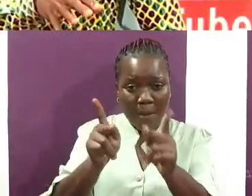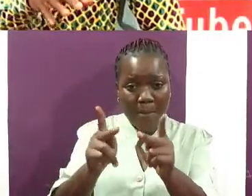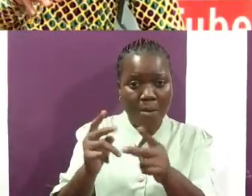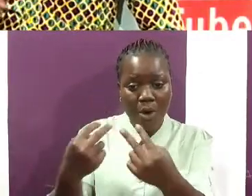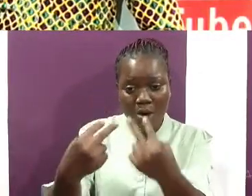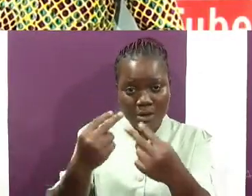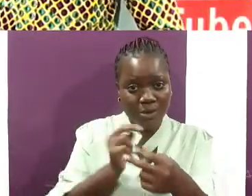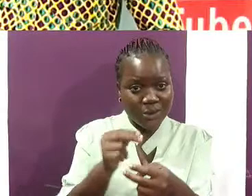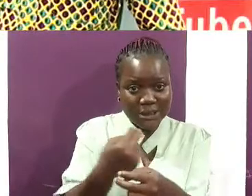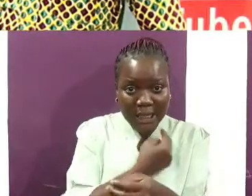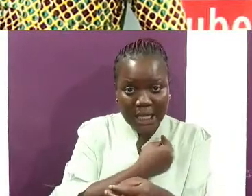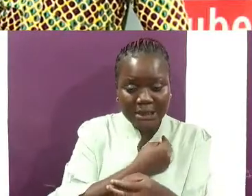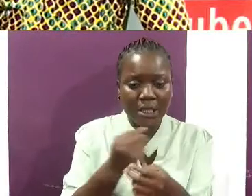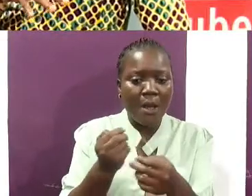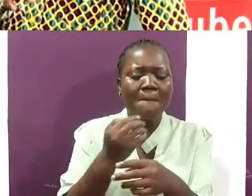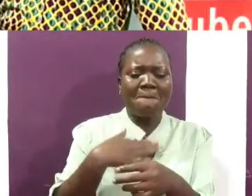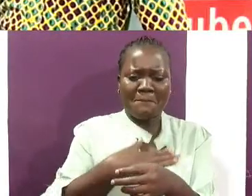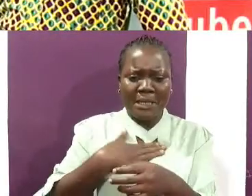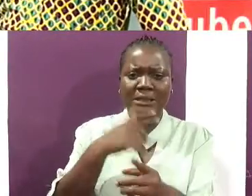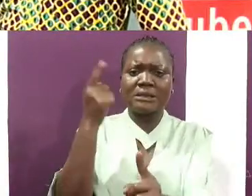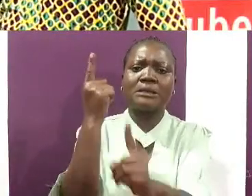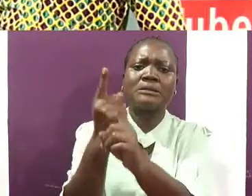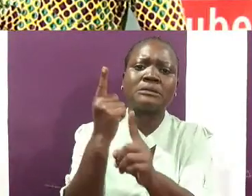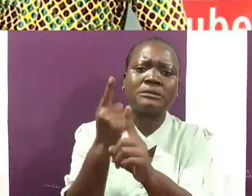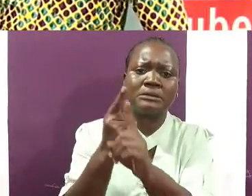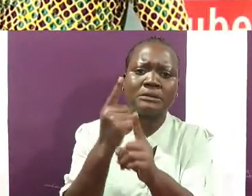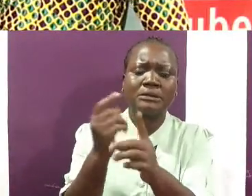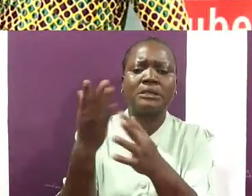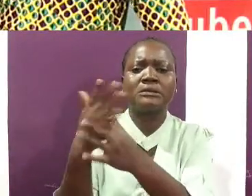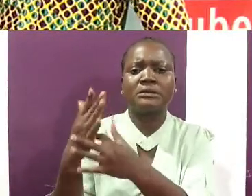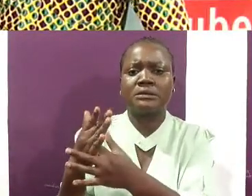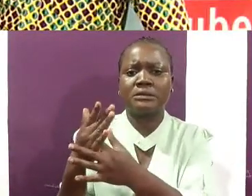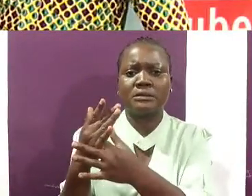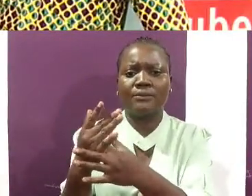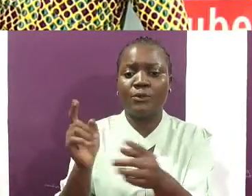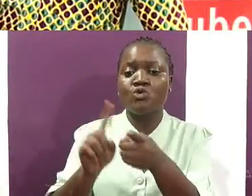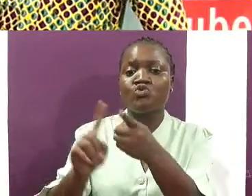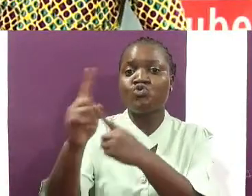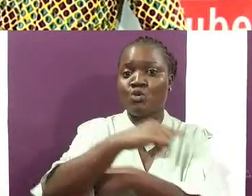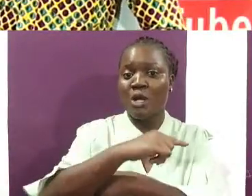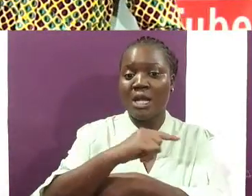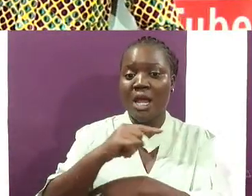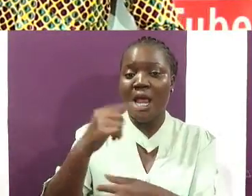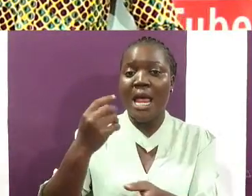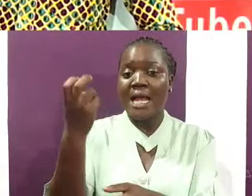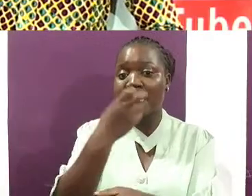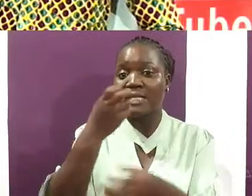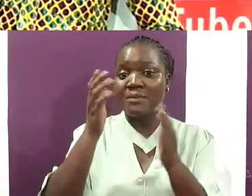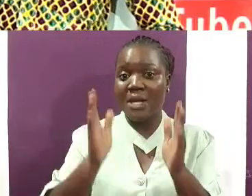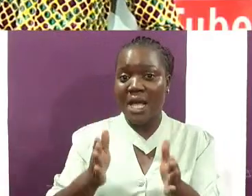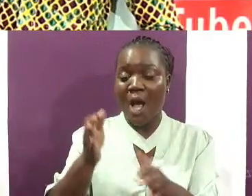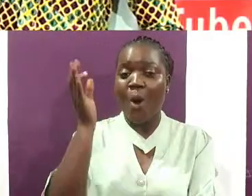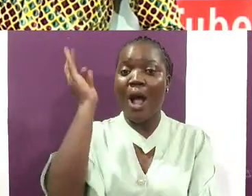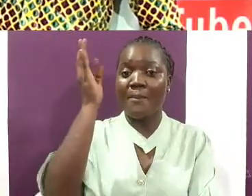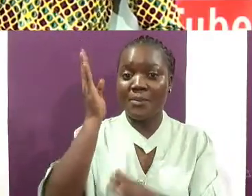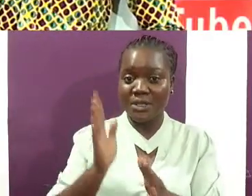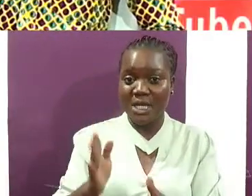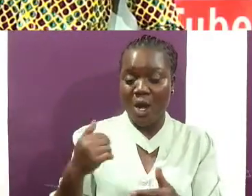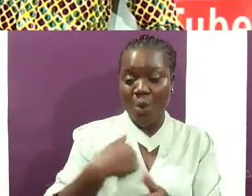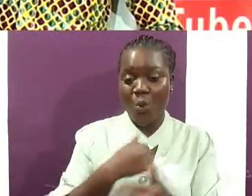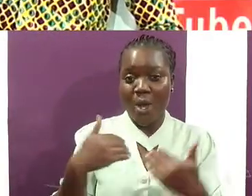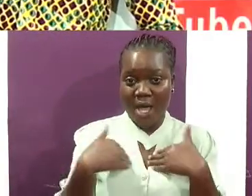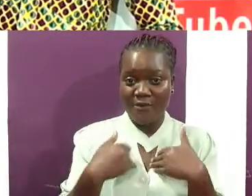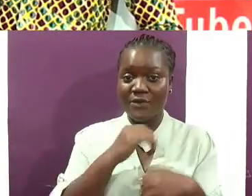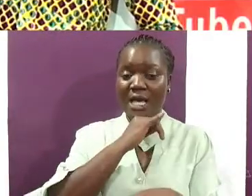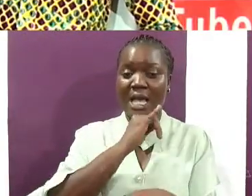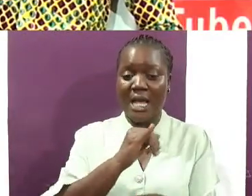and you're no mere Tiano, a Bruni and a Casa, America Bruni, Anna Nyankopon, SSC, no, out there in some brain. Now, and the topic, you